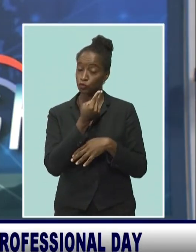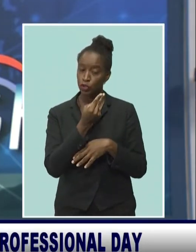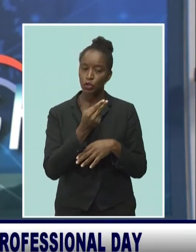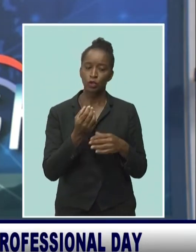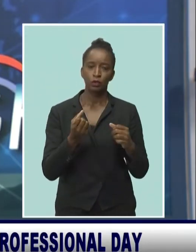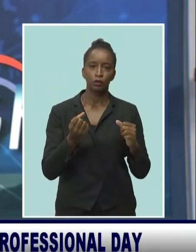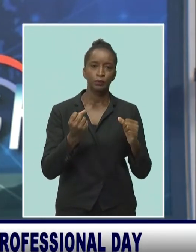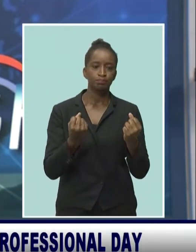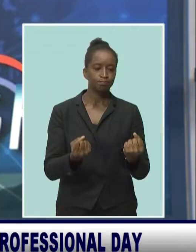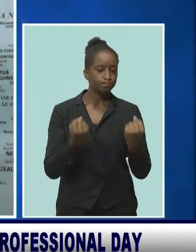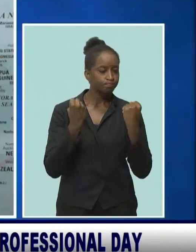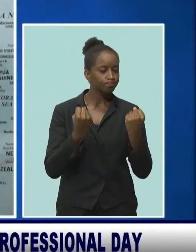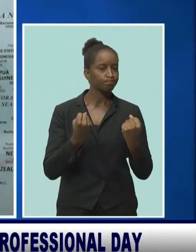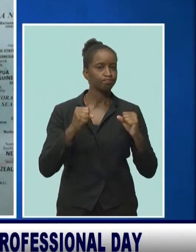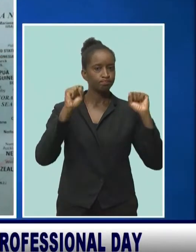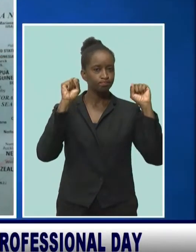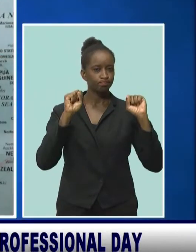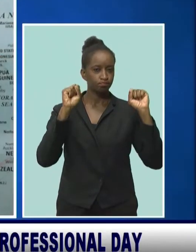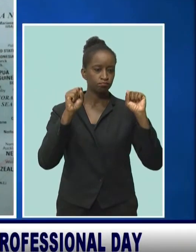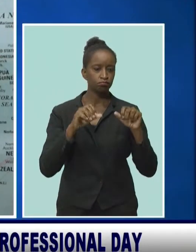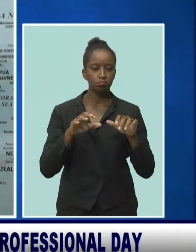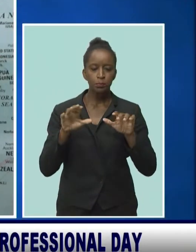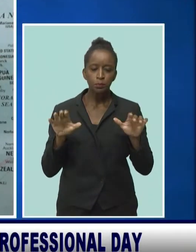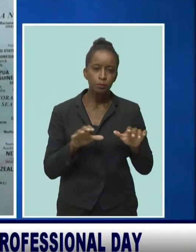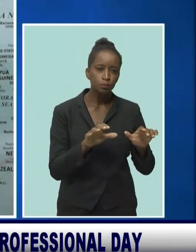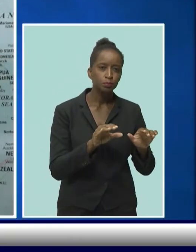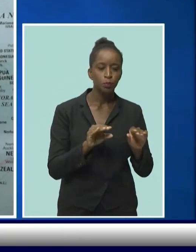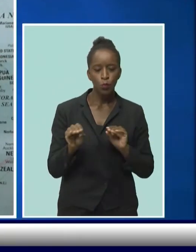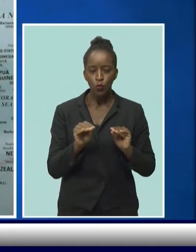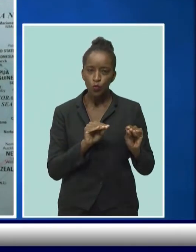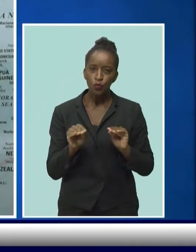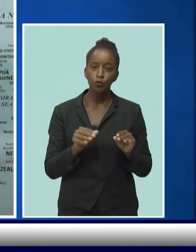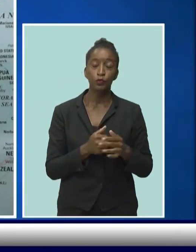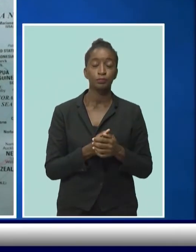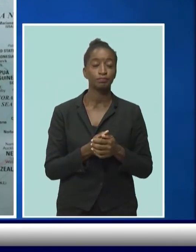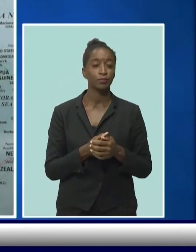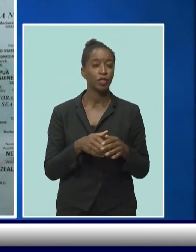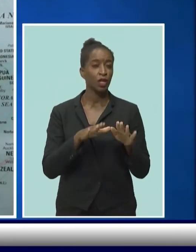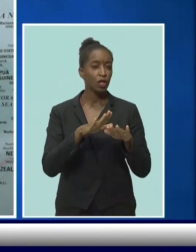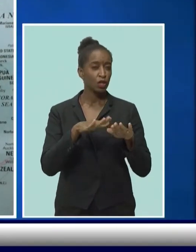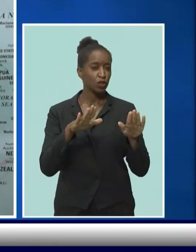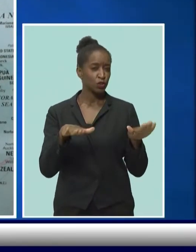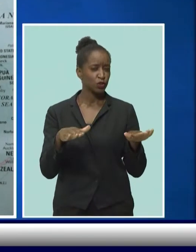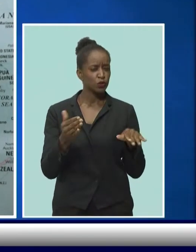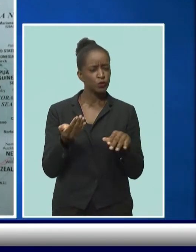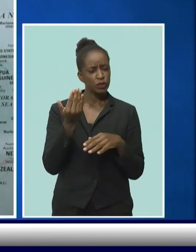schools. Our children need to understand the relationships that